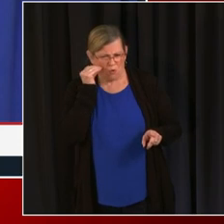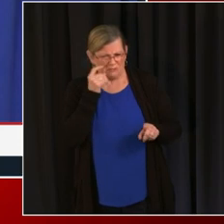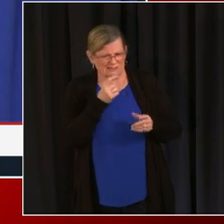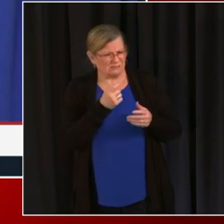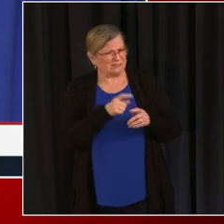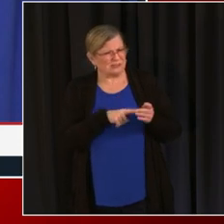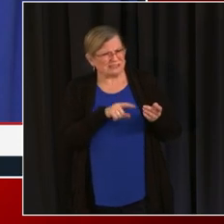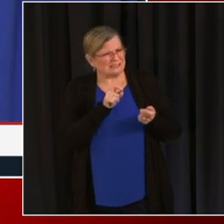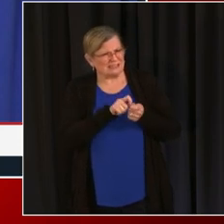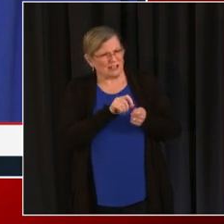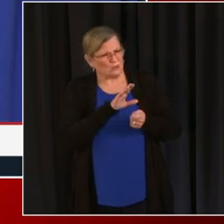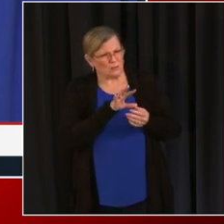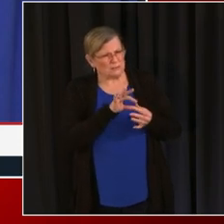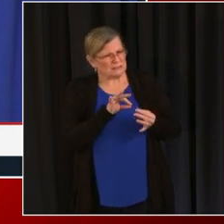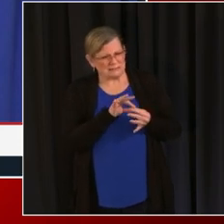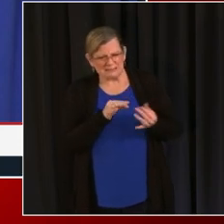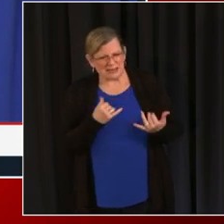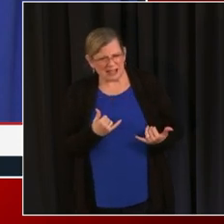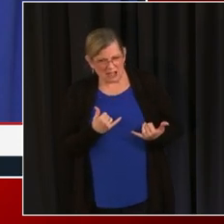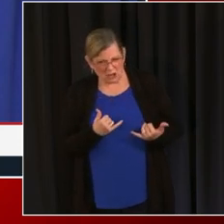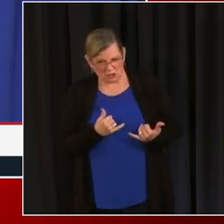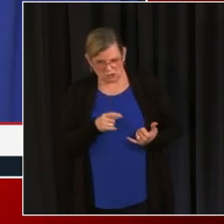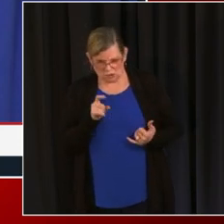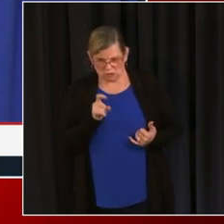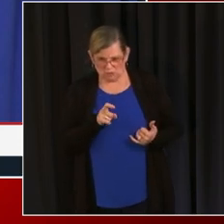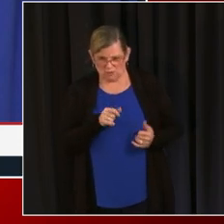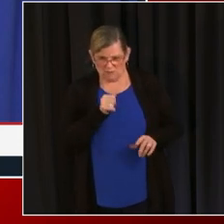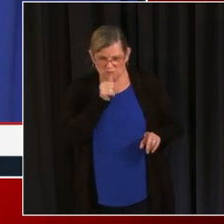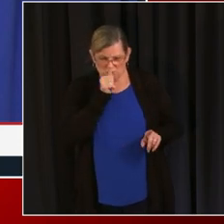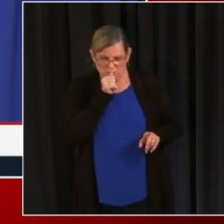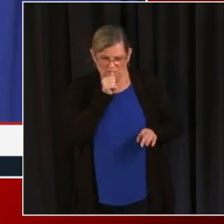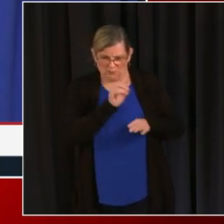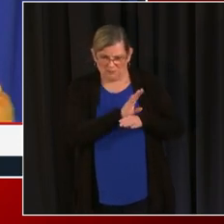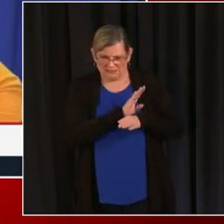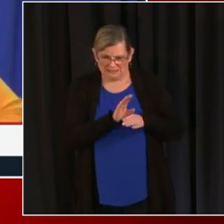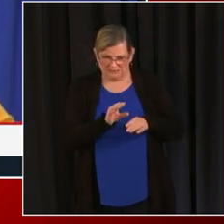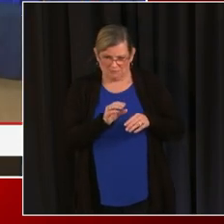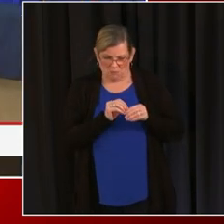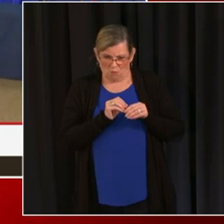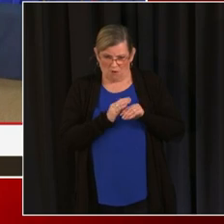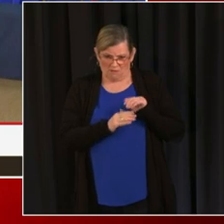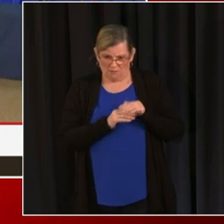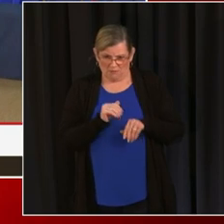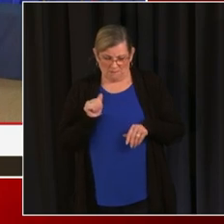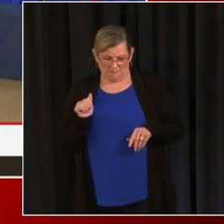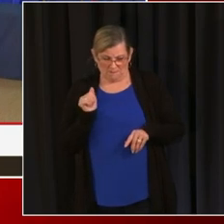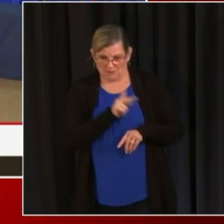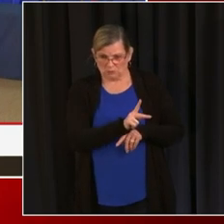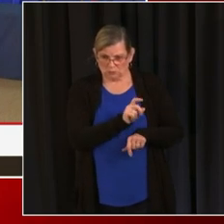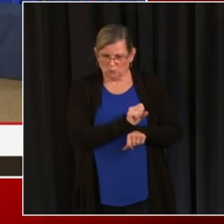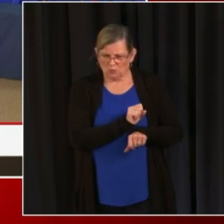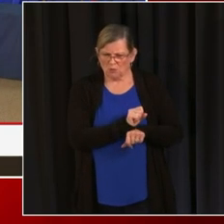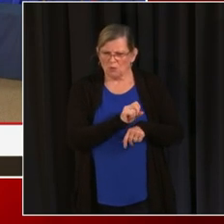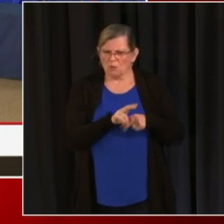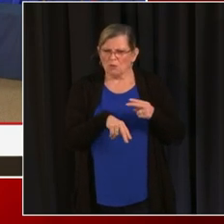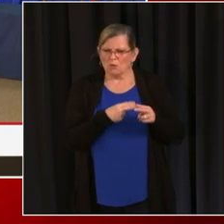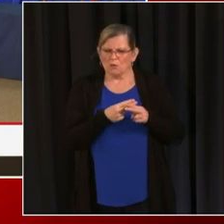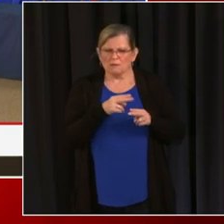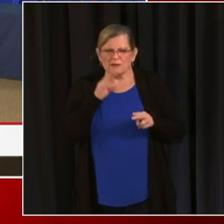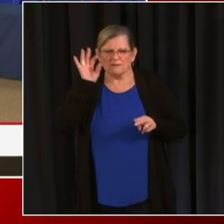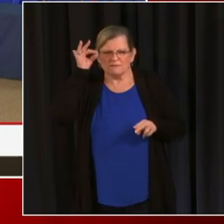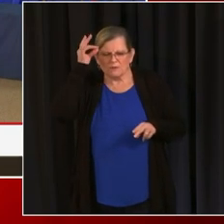message now as far as should the private sector feel more comfortable about going back to work? And what about the federal